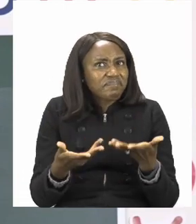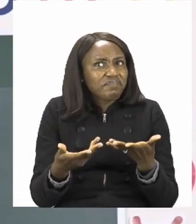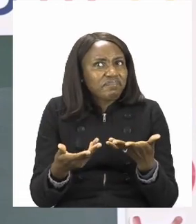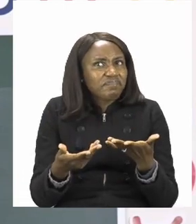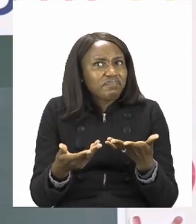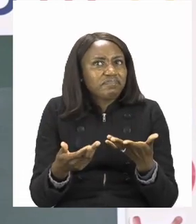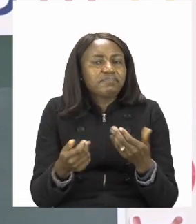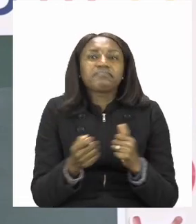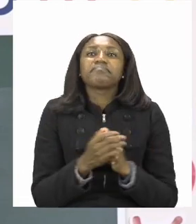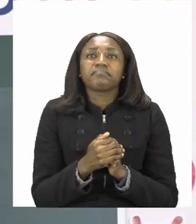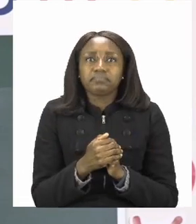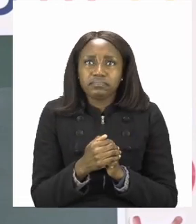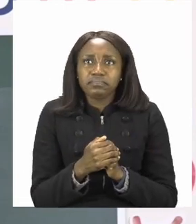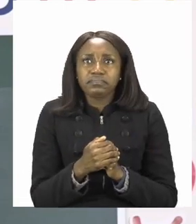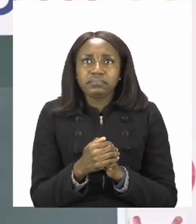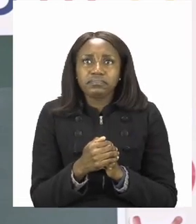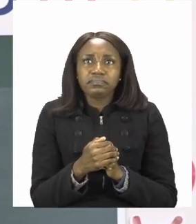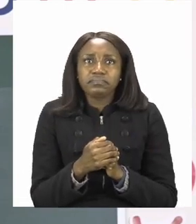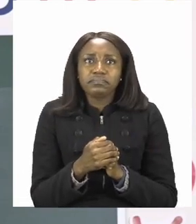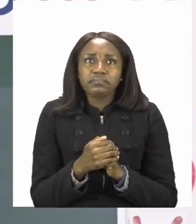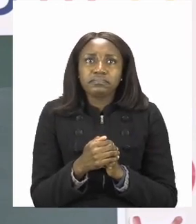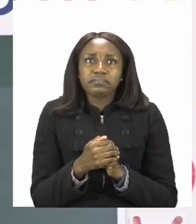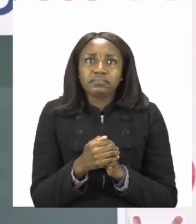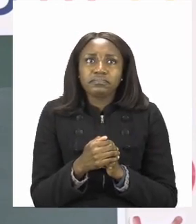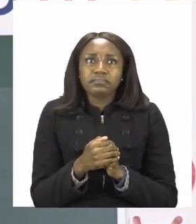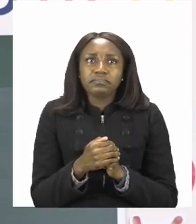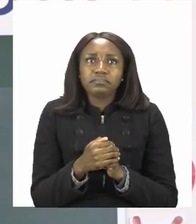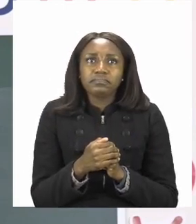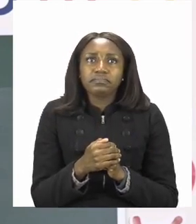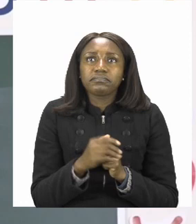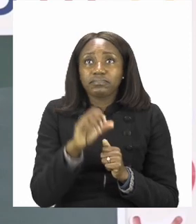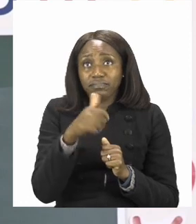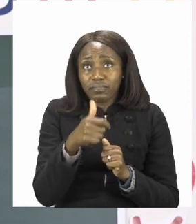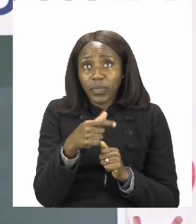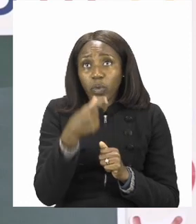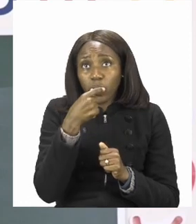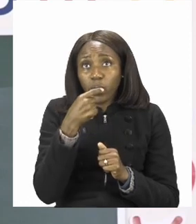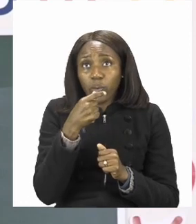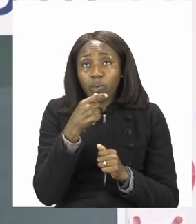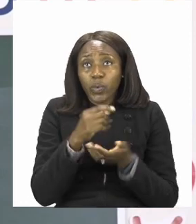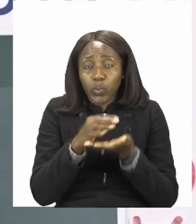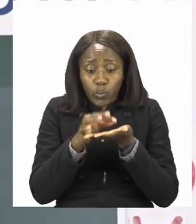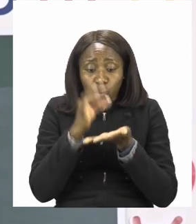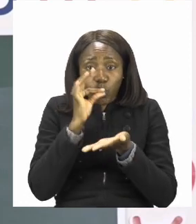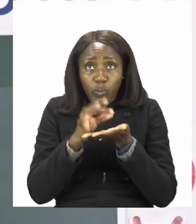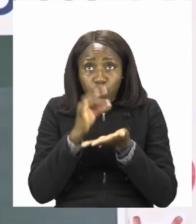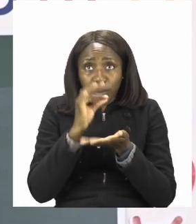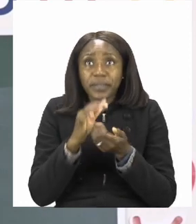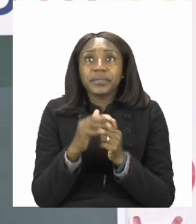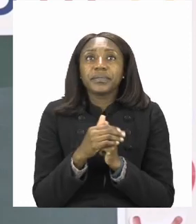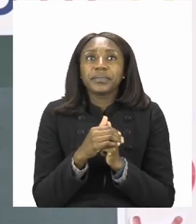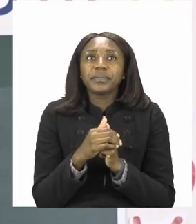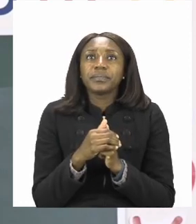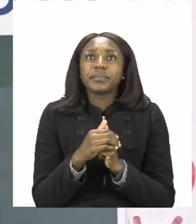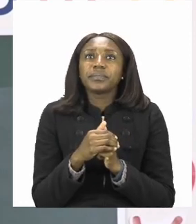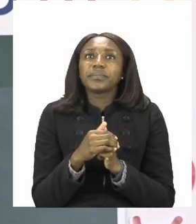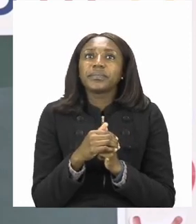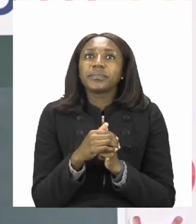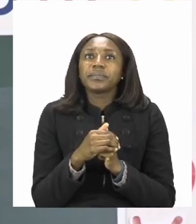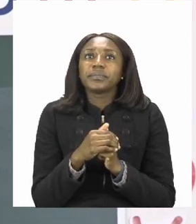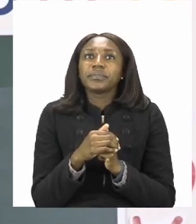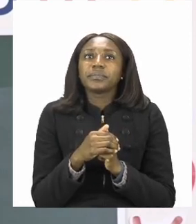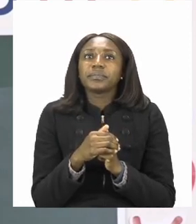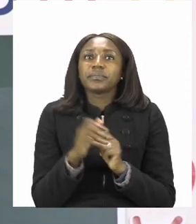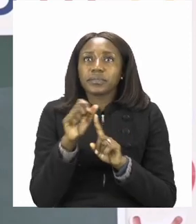6 kgs is. That is the hot chocolate plus the bananas put together. So